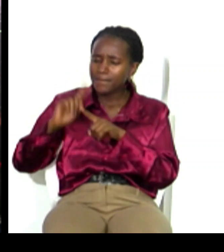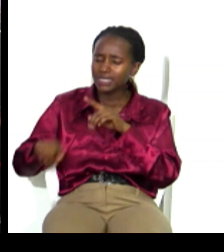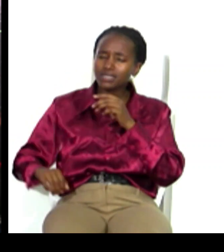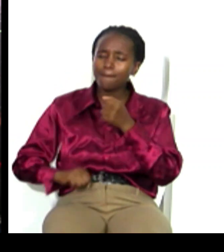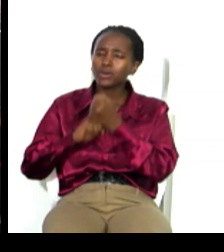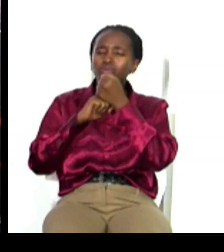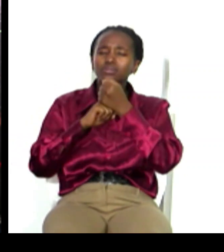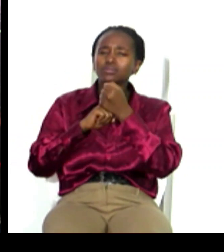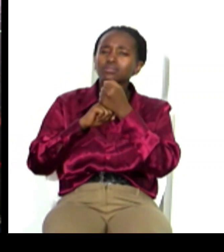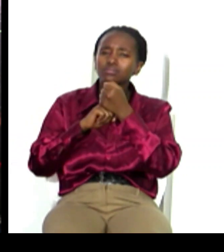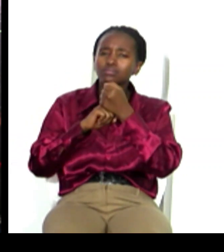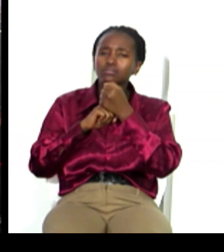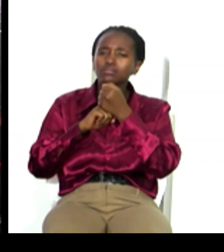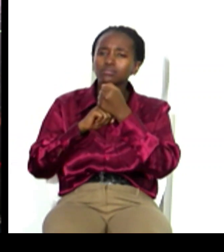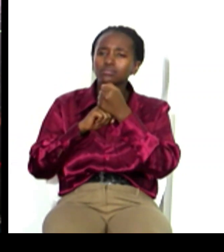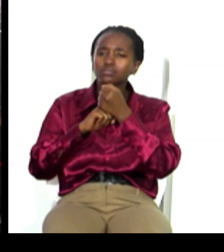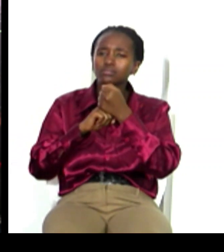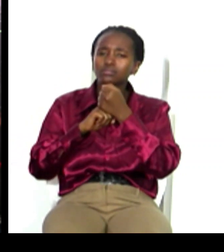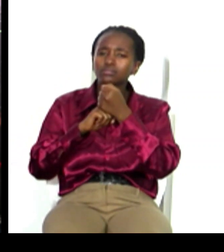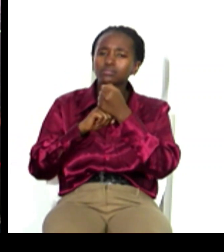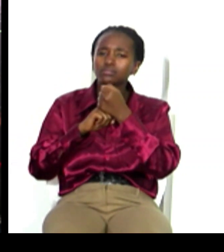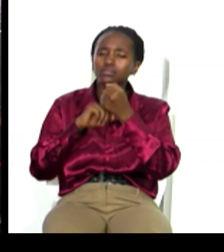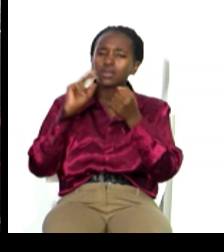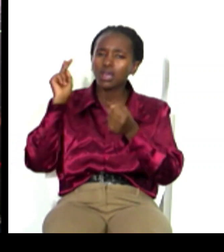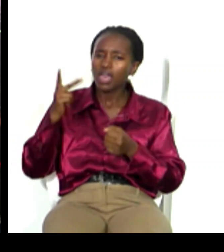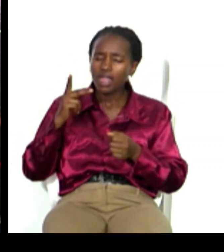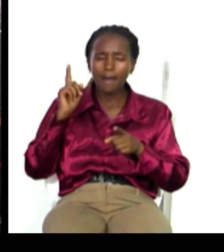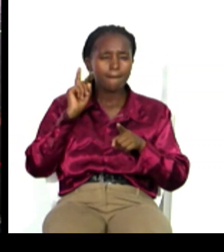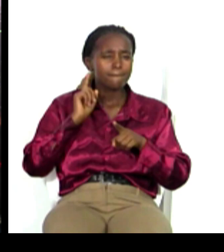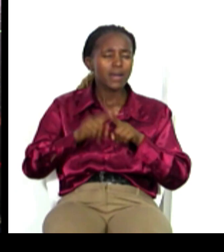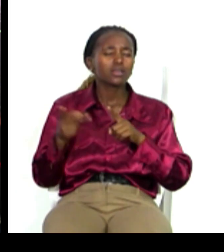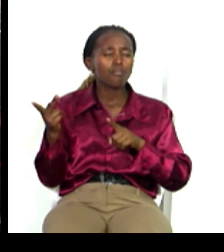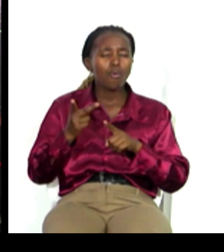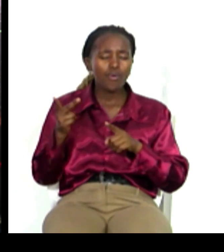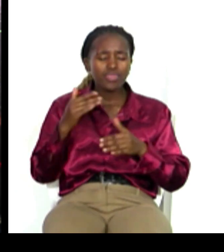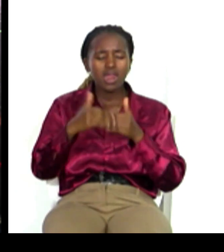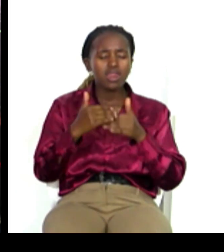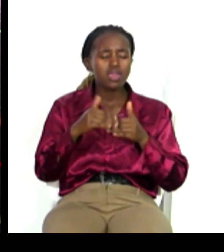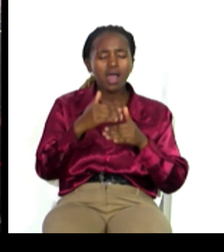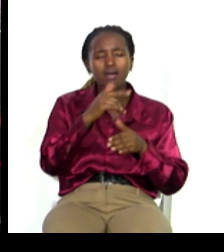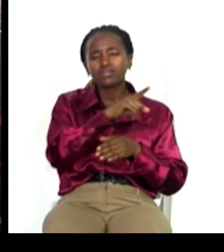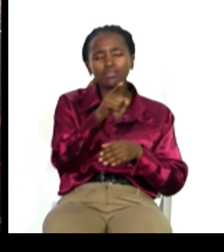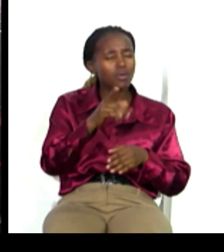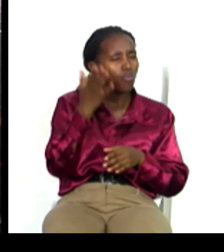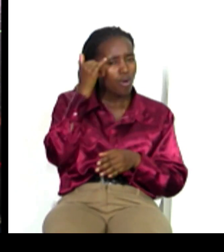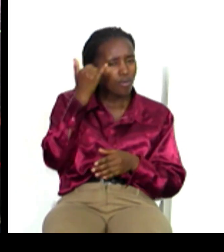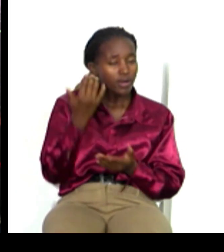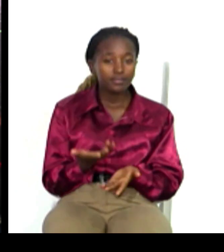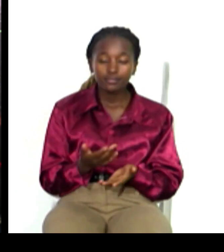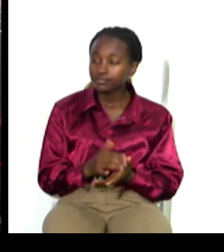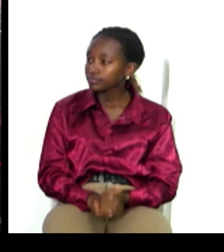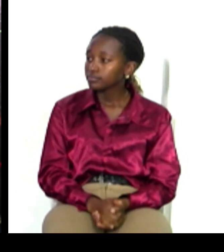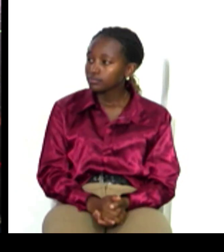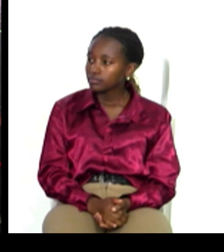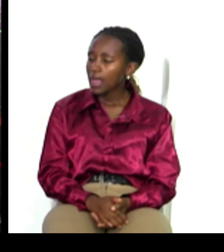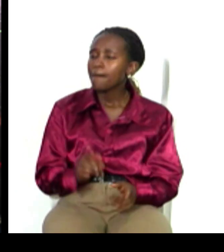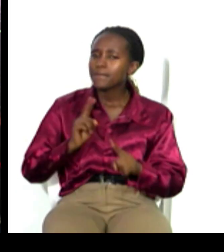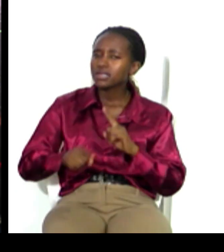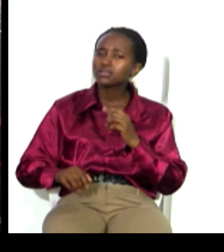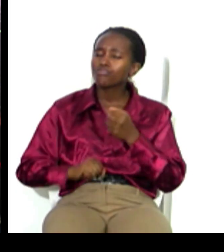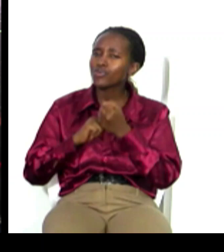while Eritrea is close to Ethiopia and Djibouti. Interesting politics. Why? Why? This is because